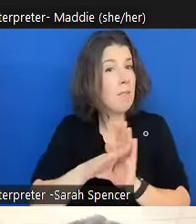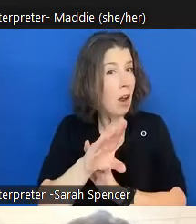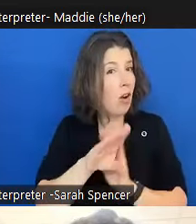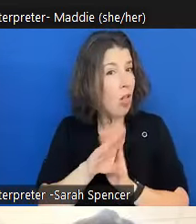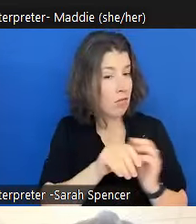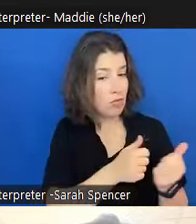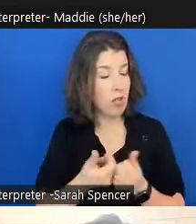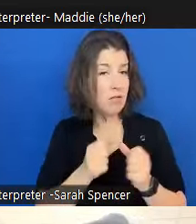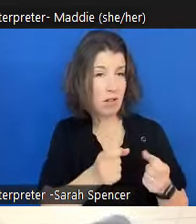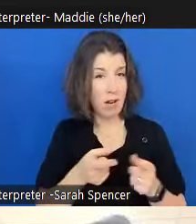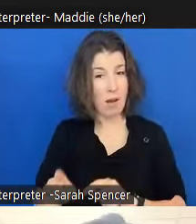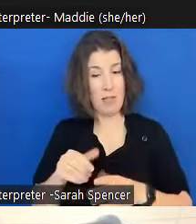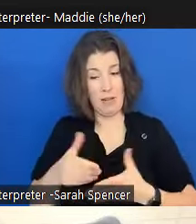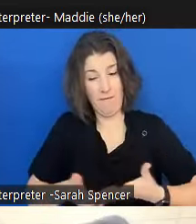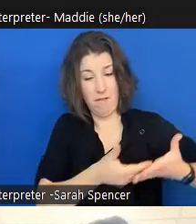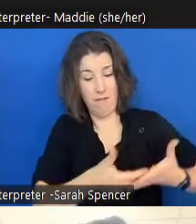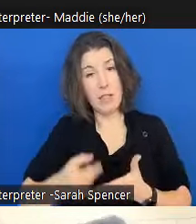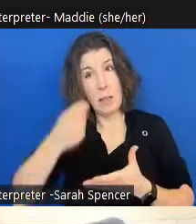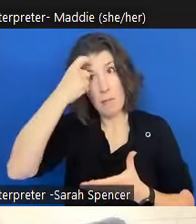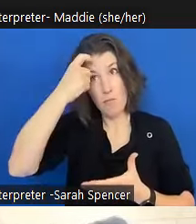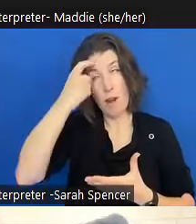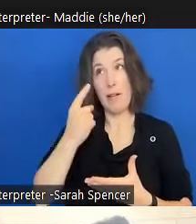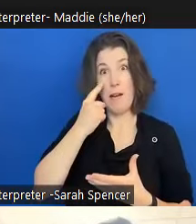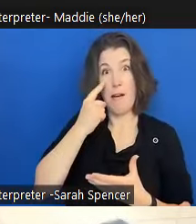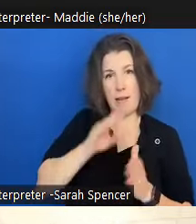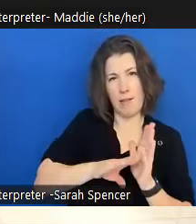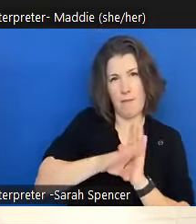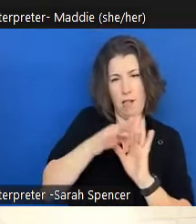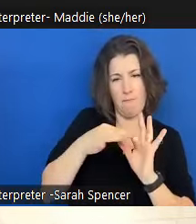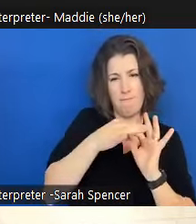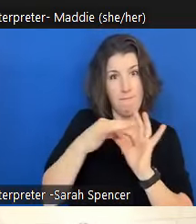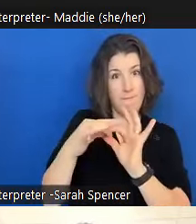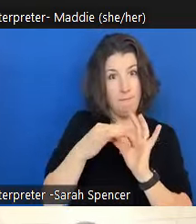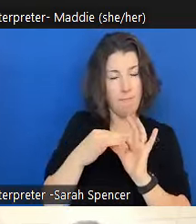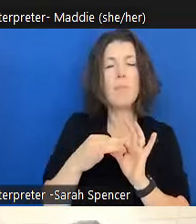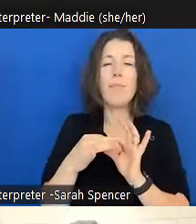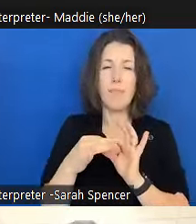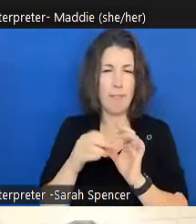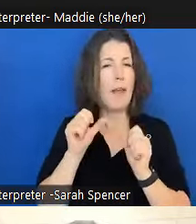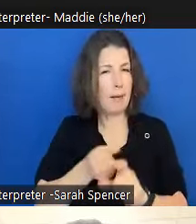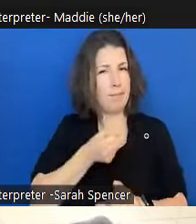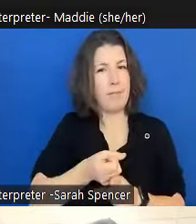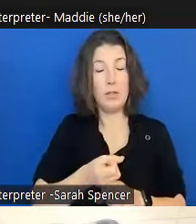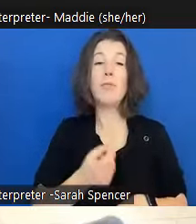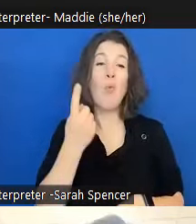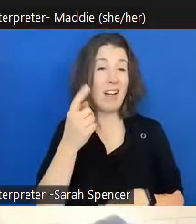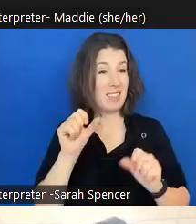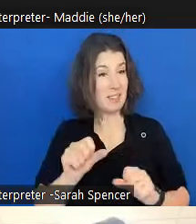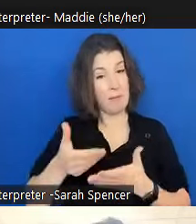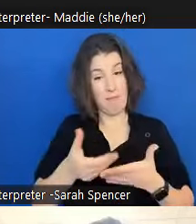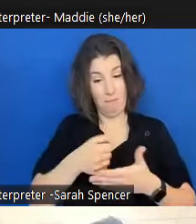childhood that impact how the brain and the eyes develop together. One example of this can be